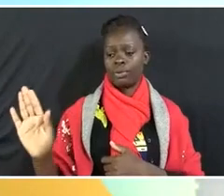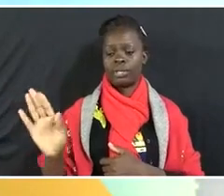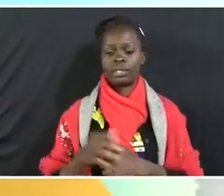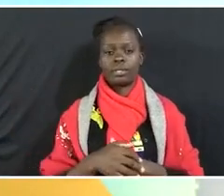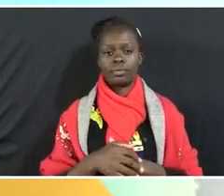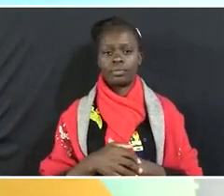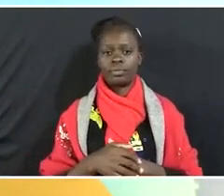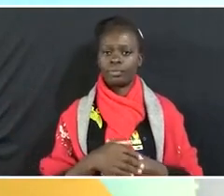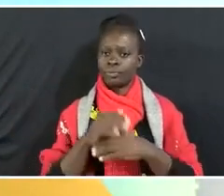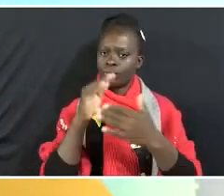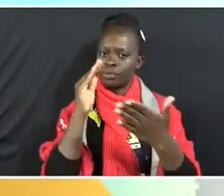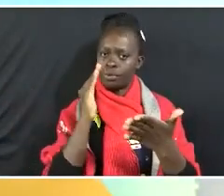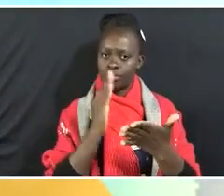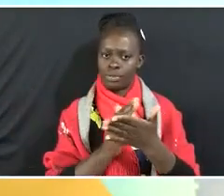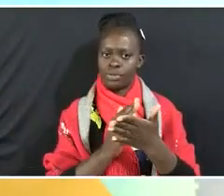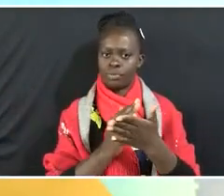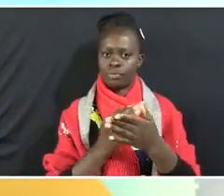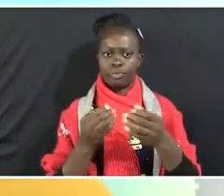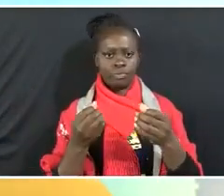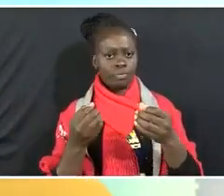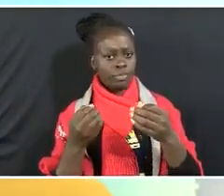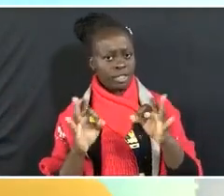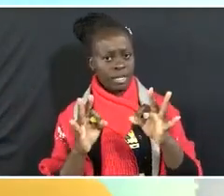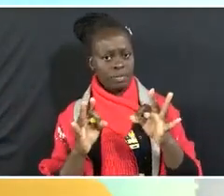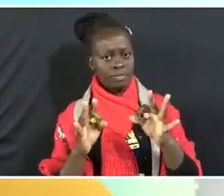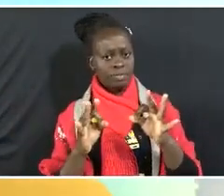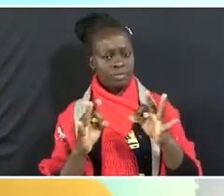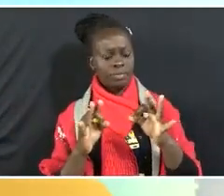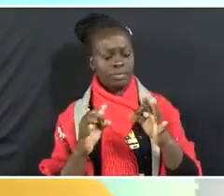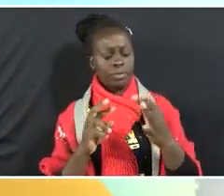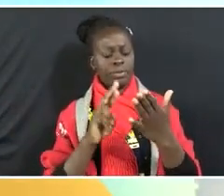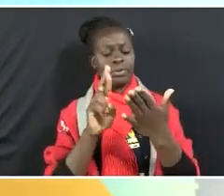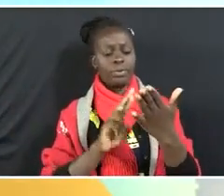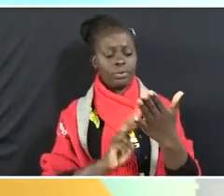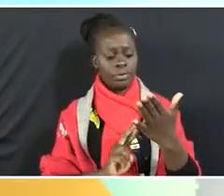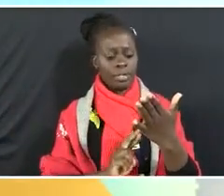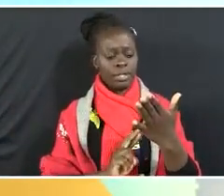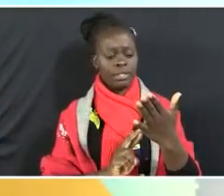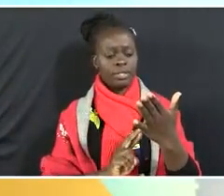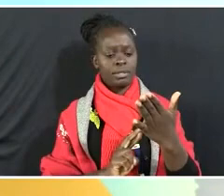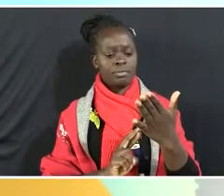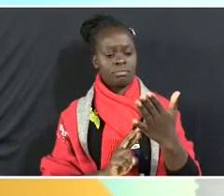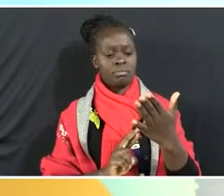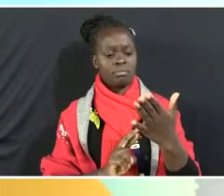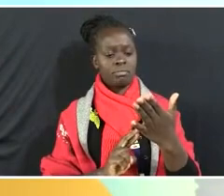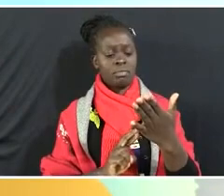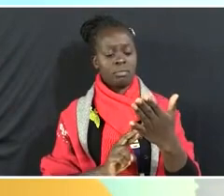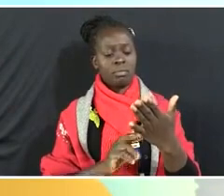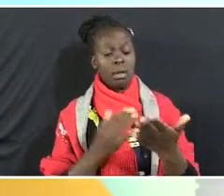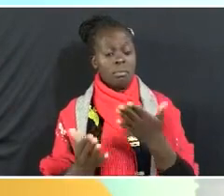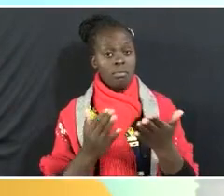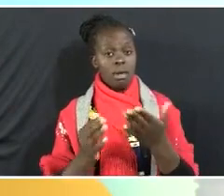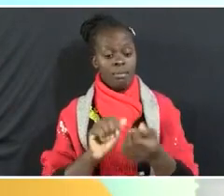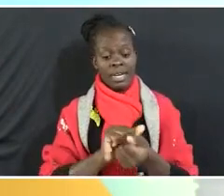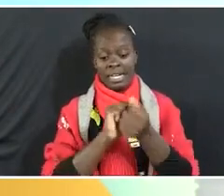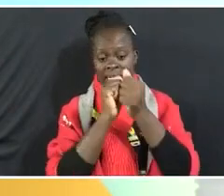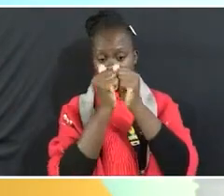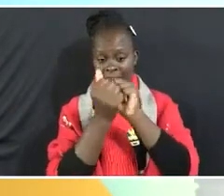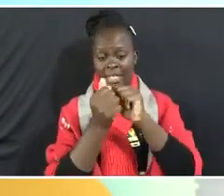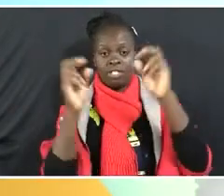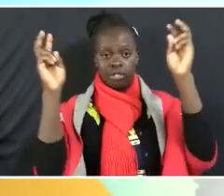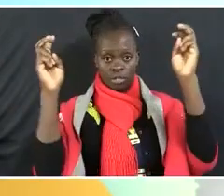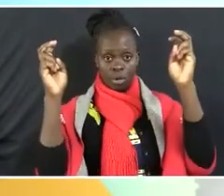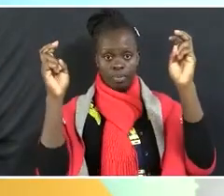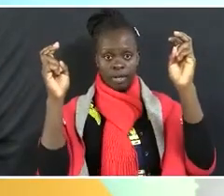In fact, if I was to pick it on my message title, it would be "Woman, take care, handle with